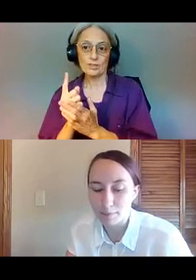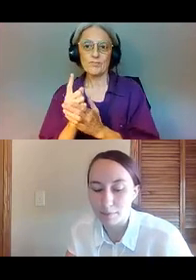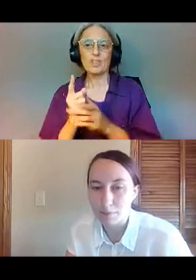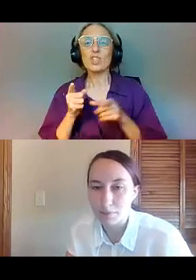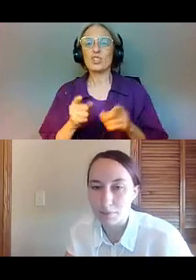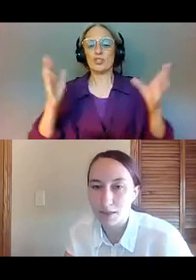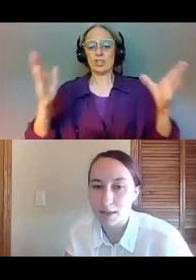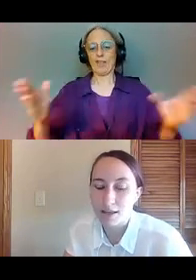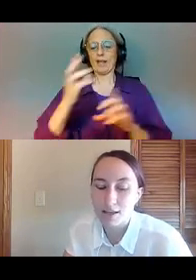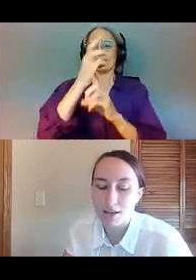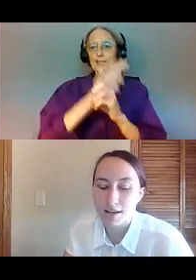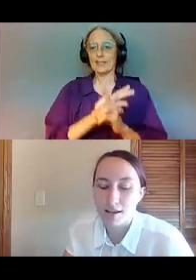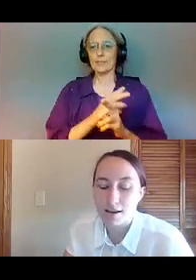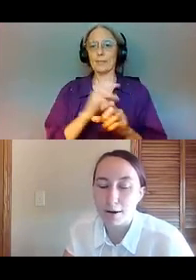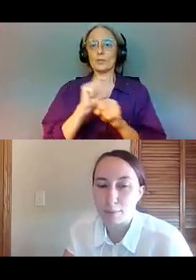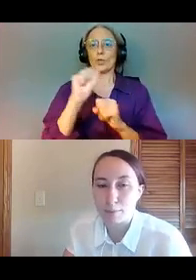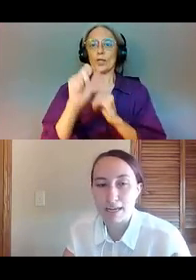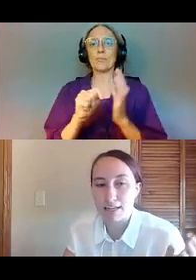period.